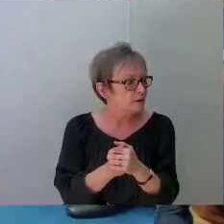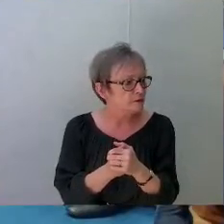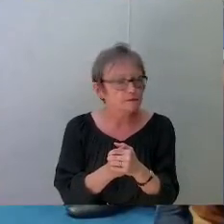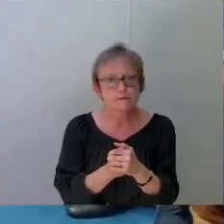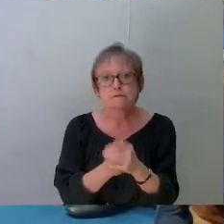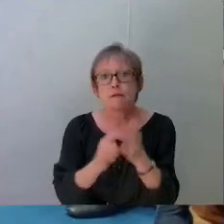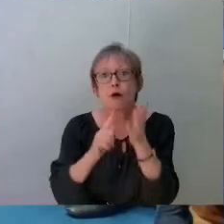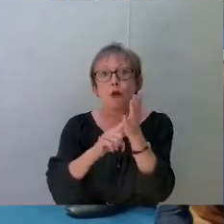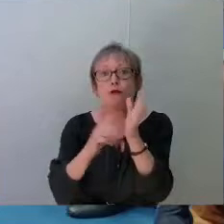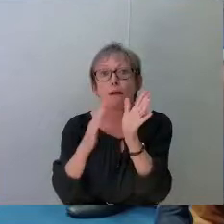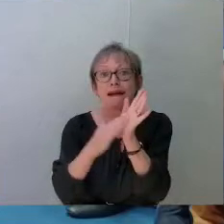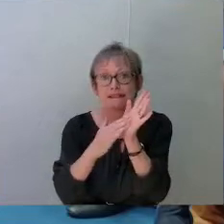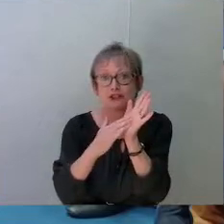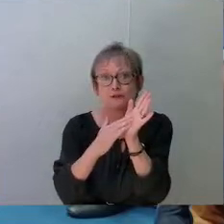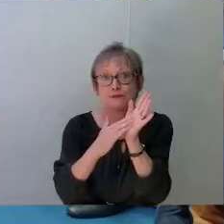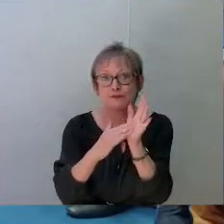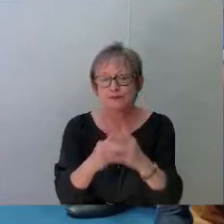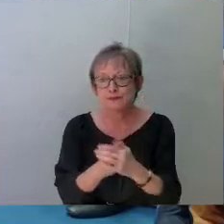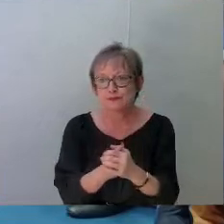Lauren Masterton.